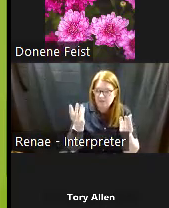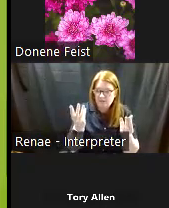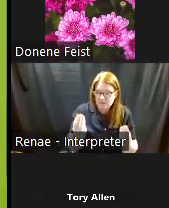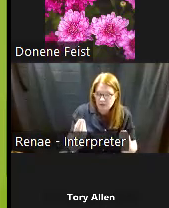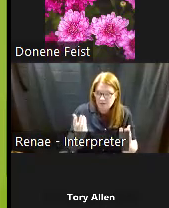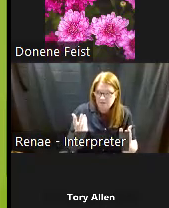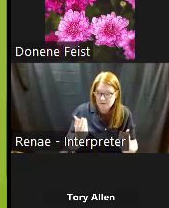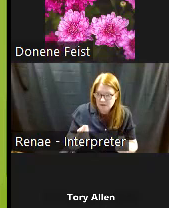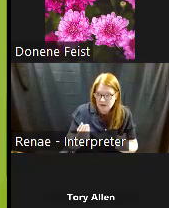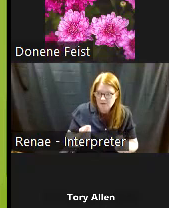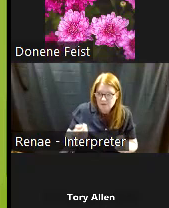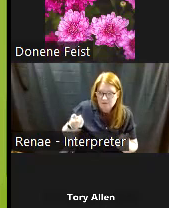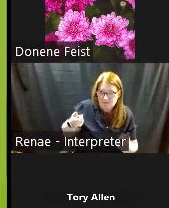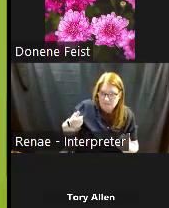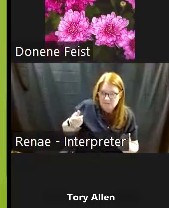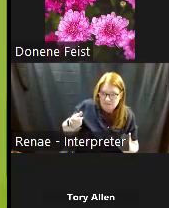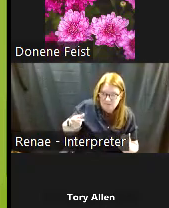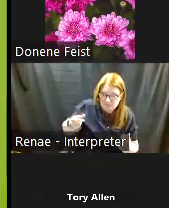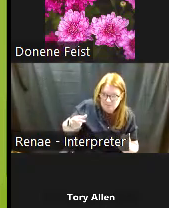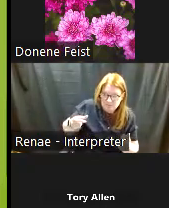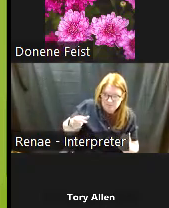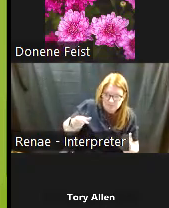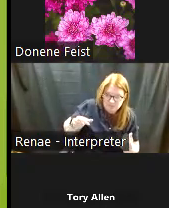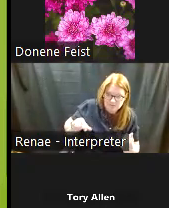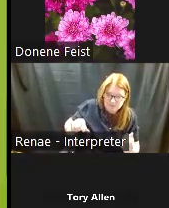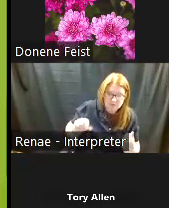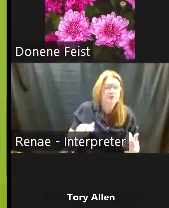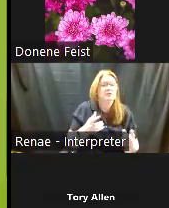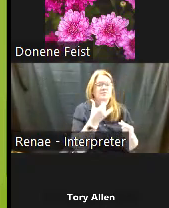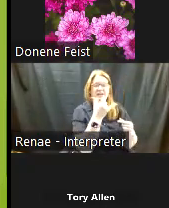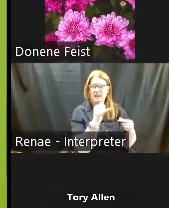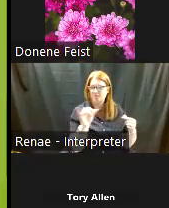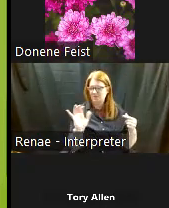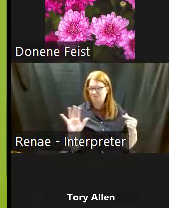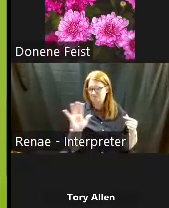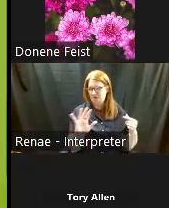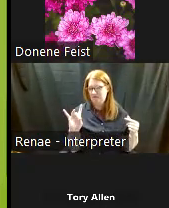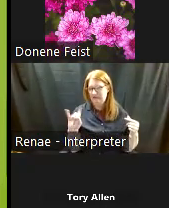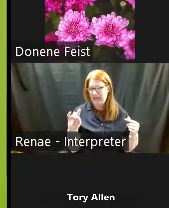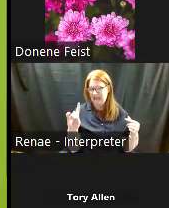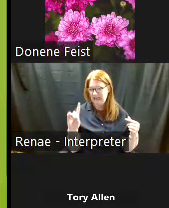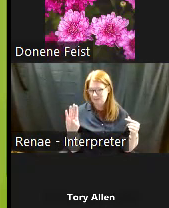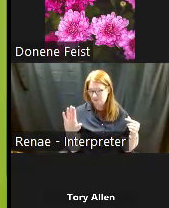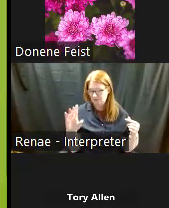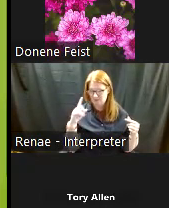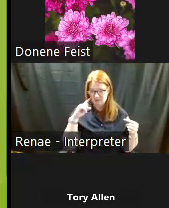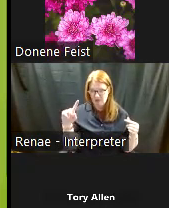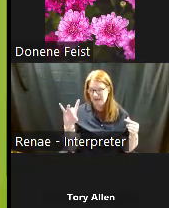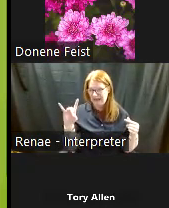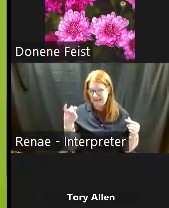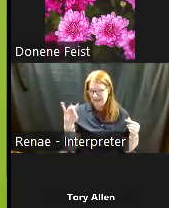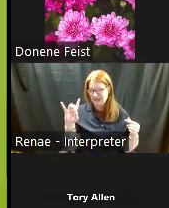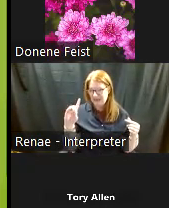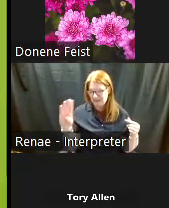movement down. So the yellow one is a pretty high level. It's like an 80 decibel sound. We always start at a high level, so we know